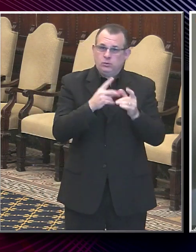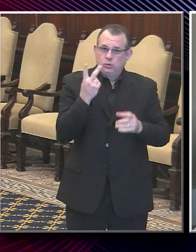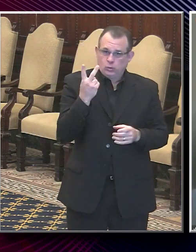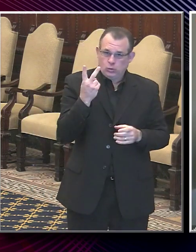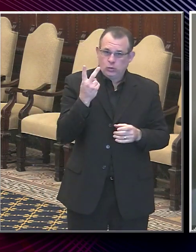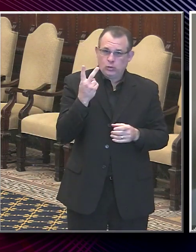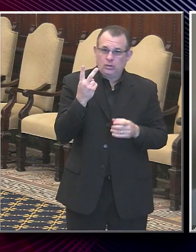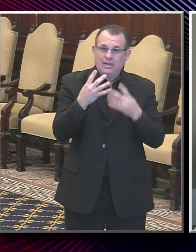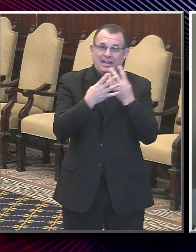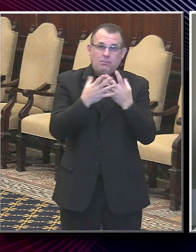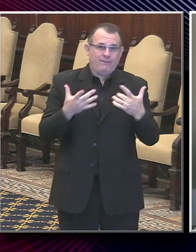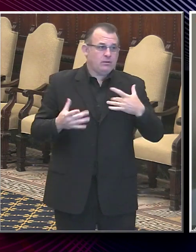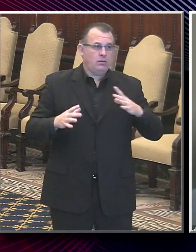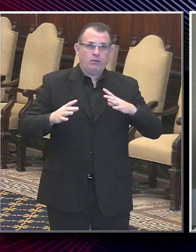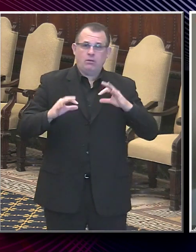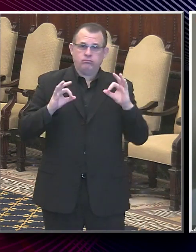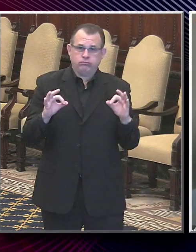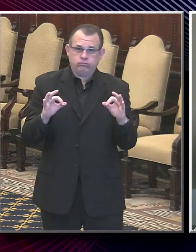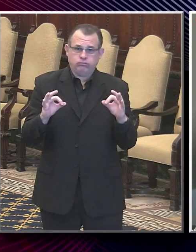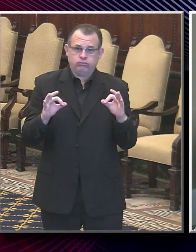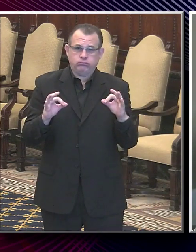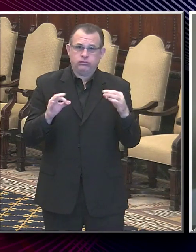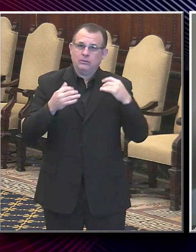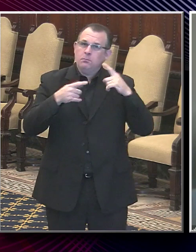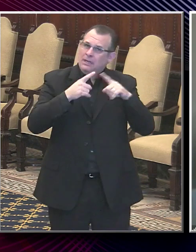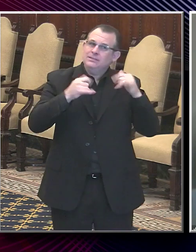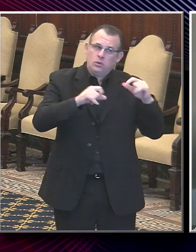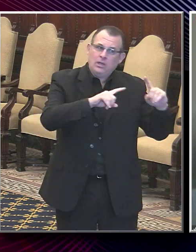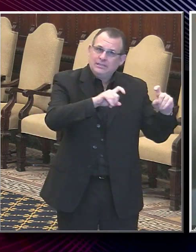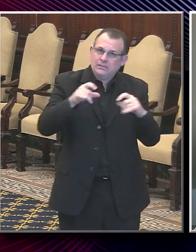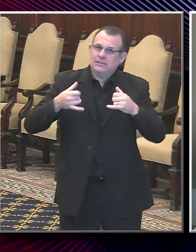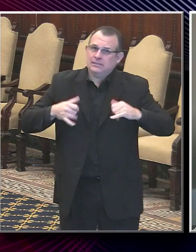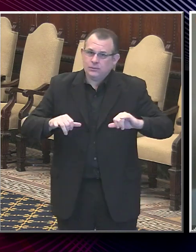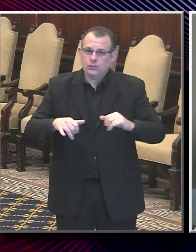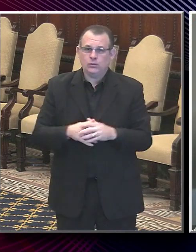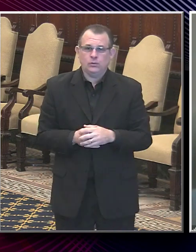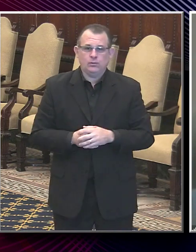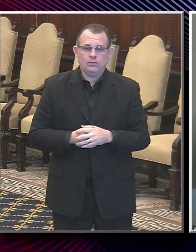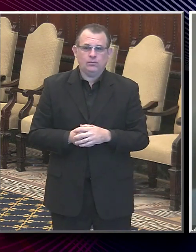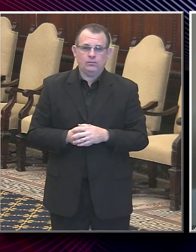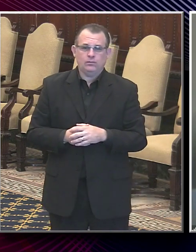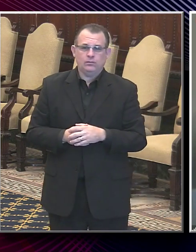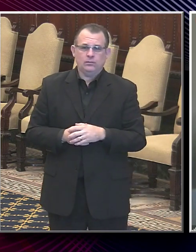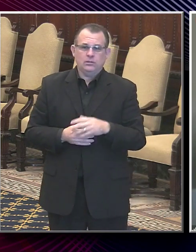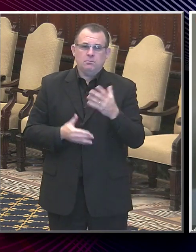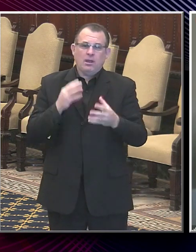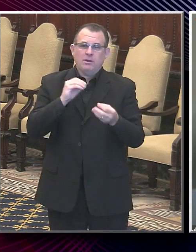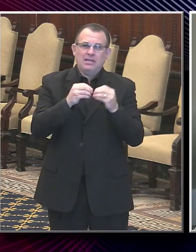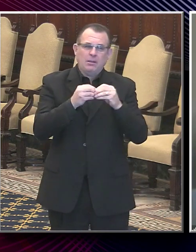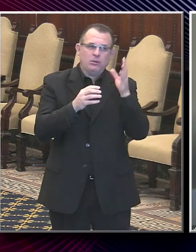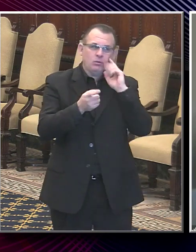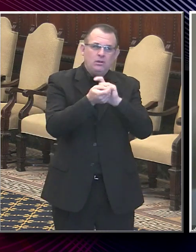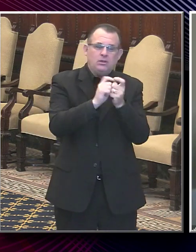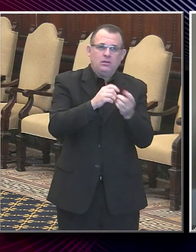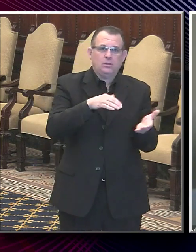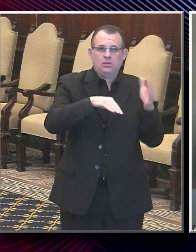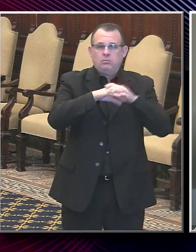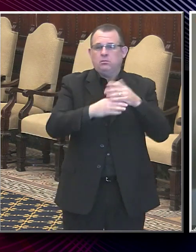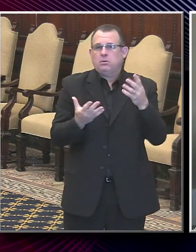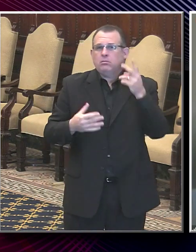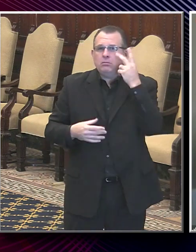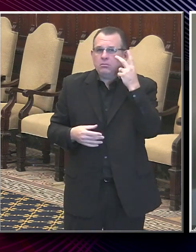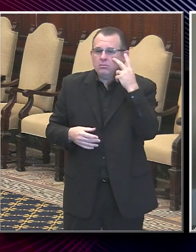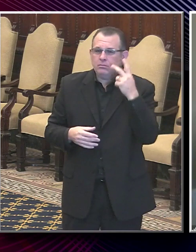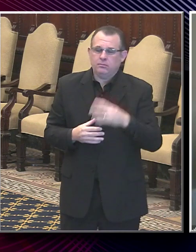expect to find some cases when that screening is ultimately compiled. The city's hospitals now, I think, are probably all breathing a sigh of relief. This